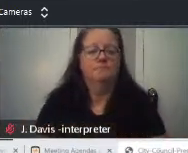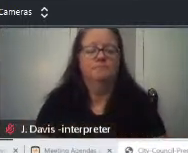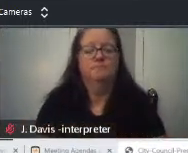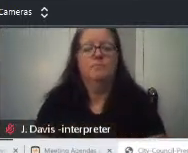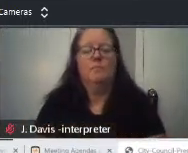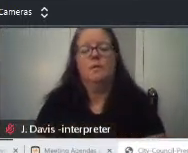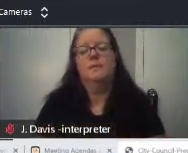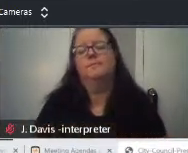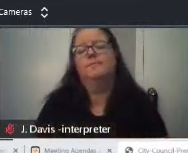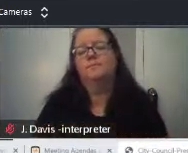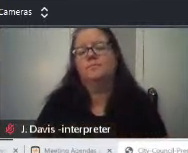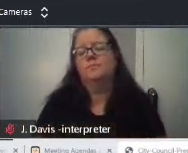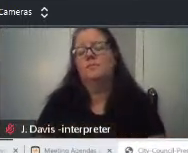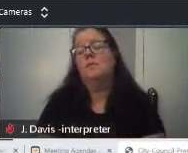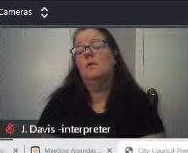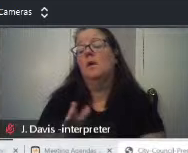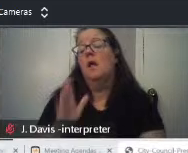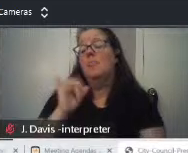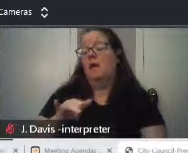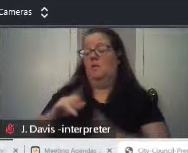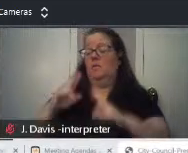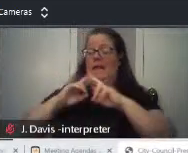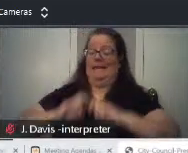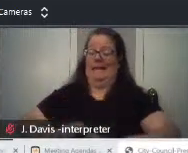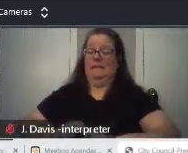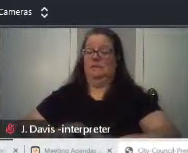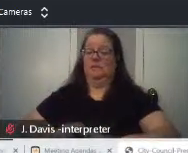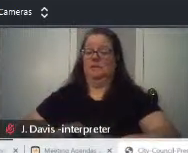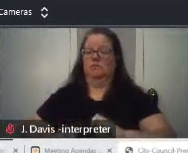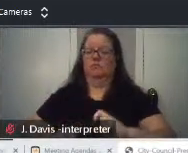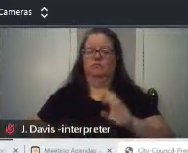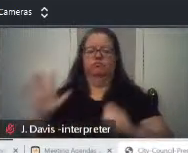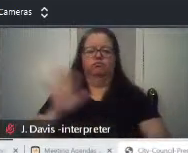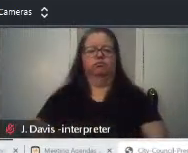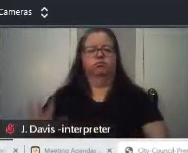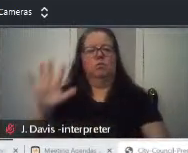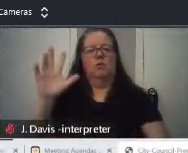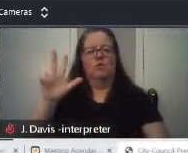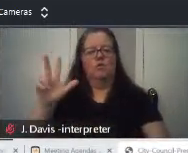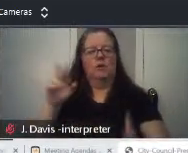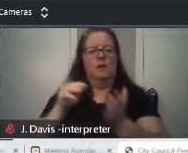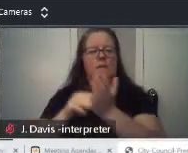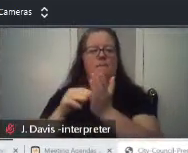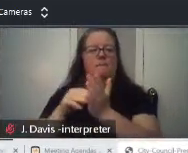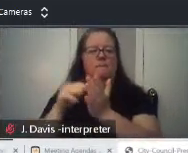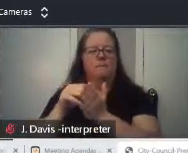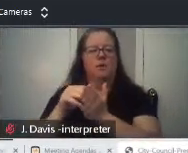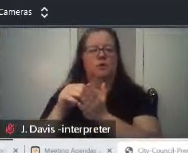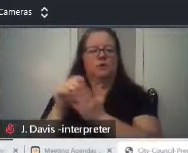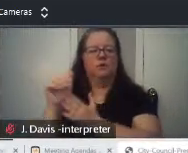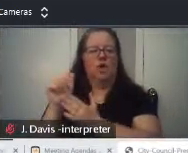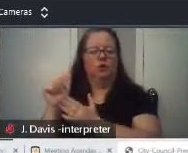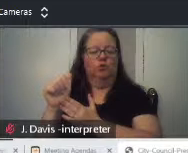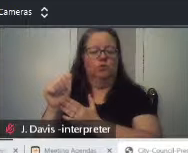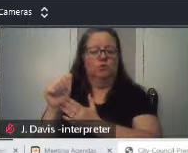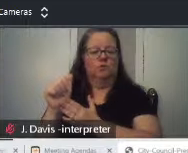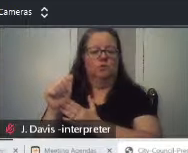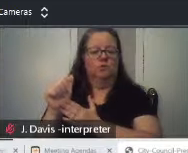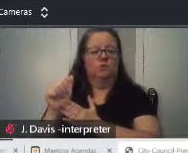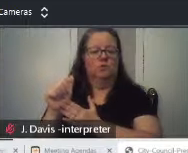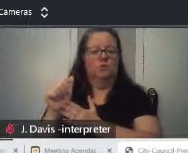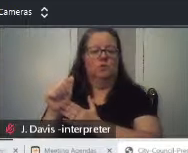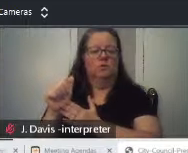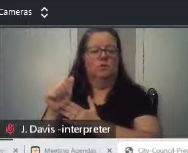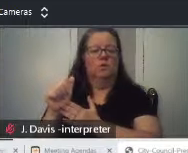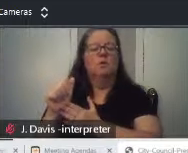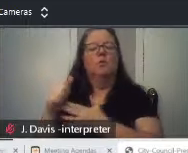And with respect to that market analysis, it came up to around $3 million. So it is pretty consistent